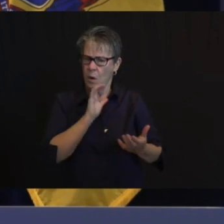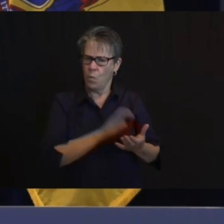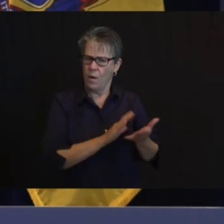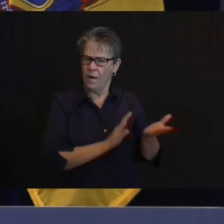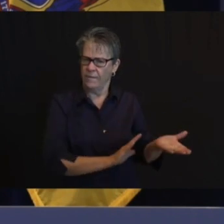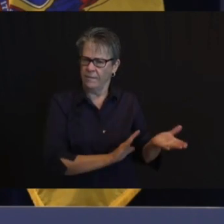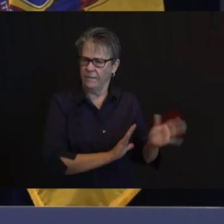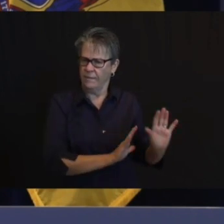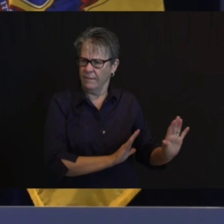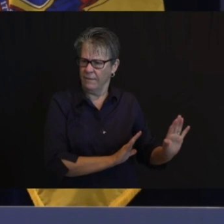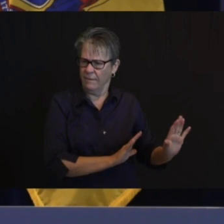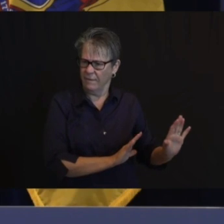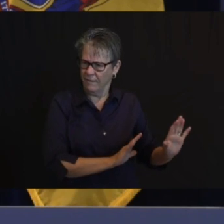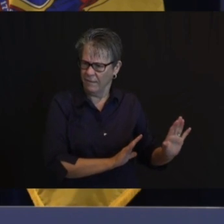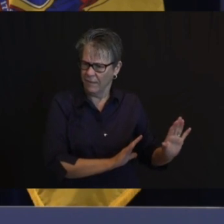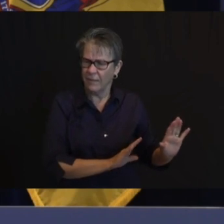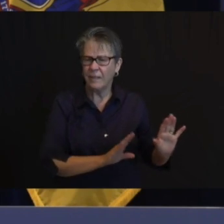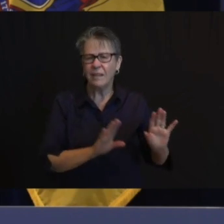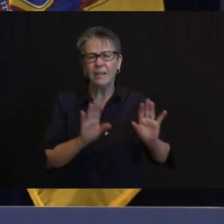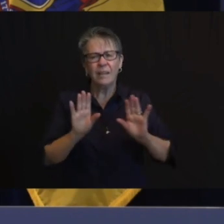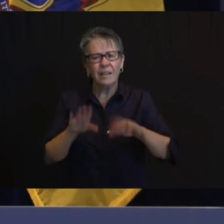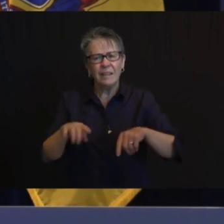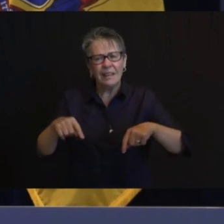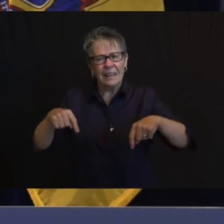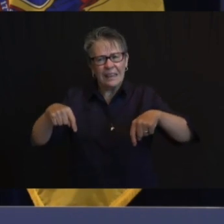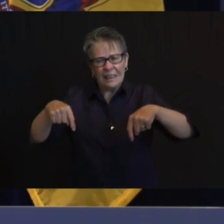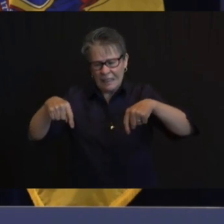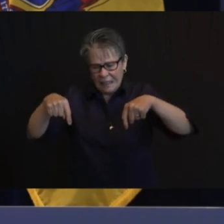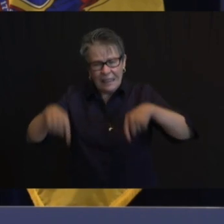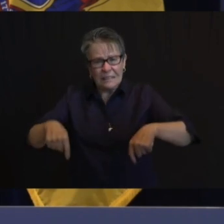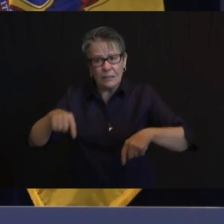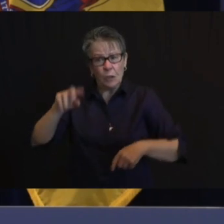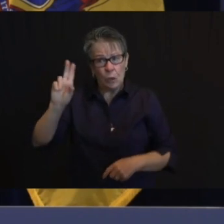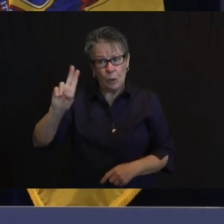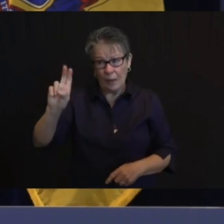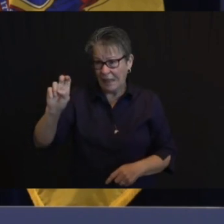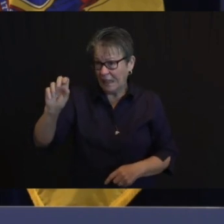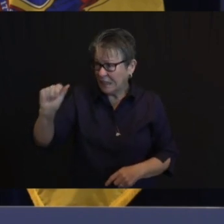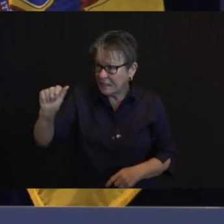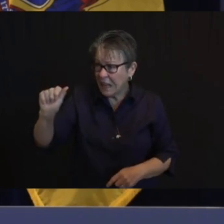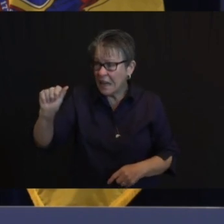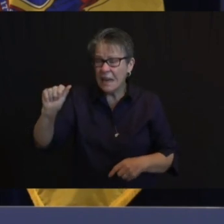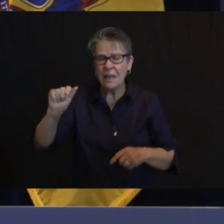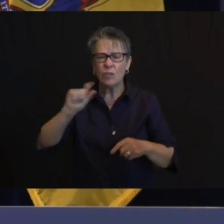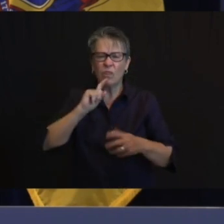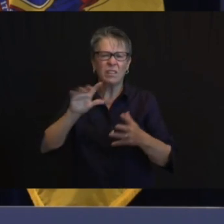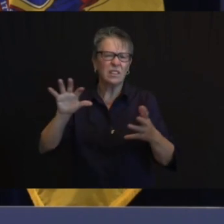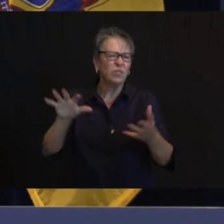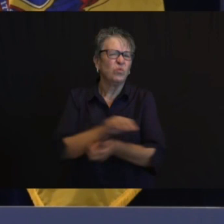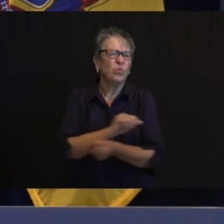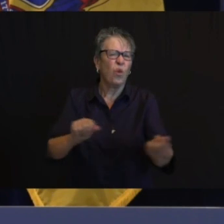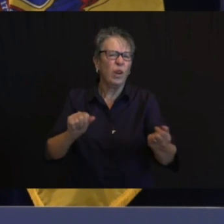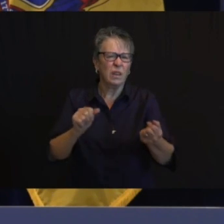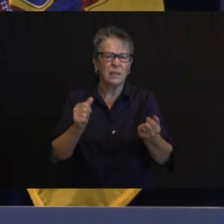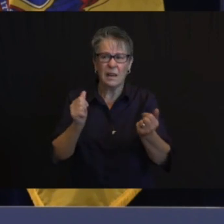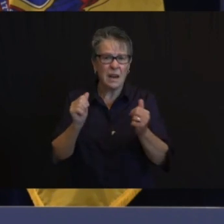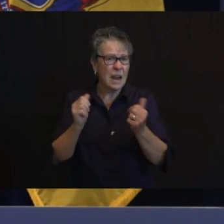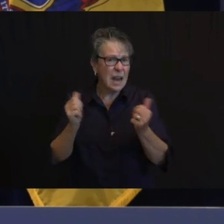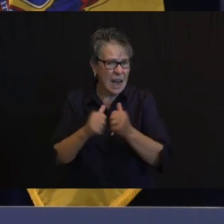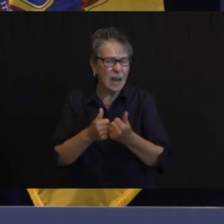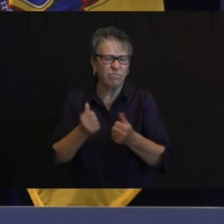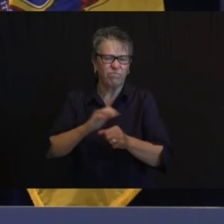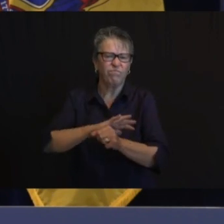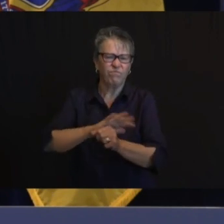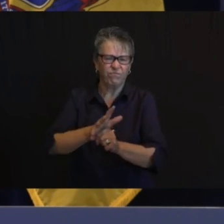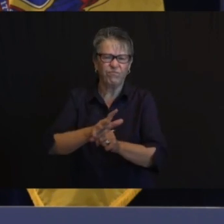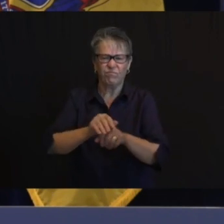is a nation that's been ravaged, torn in two. We're going through a once-in-a-century pandemic,